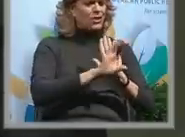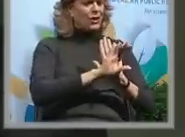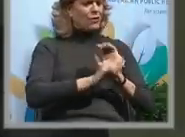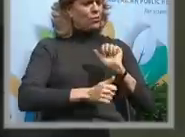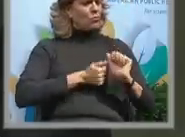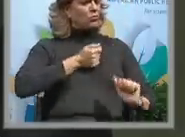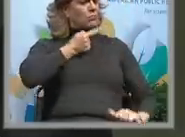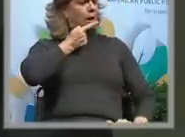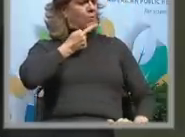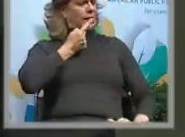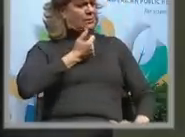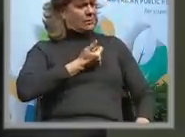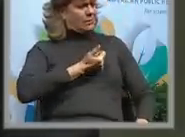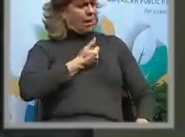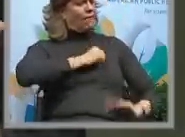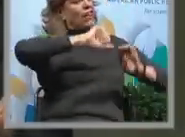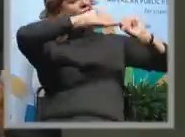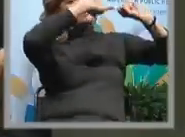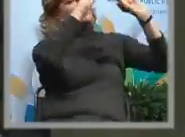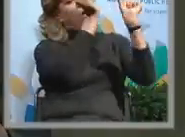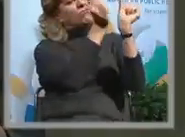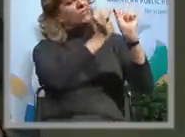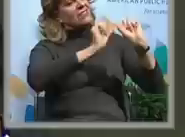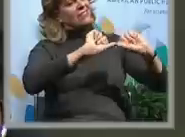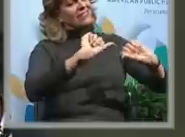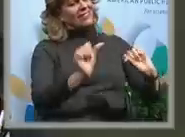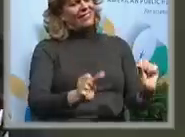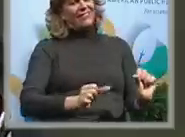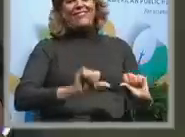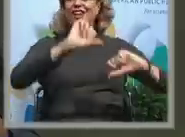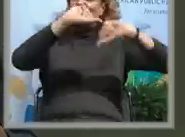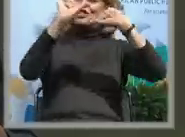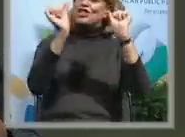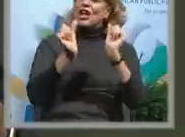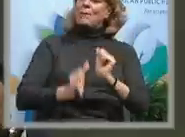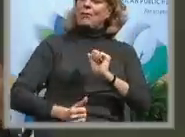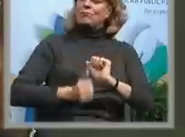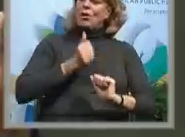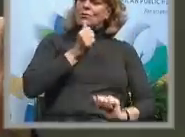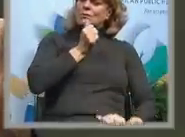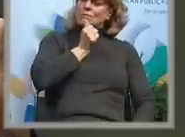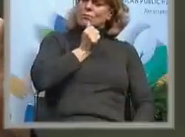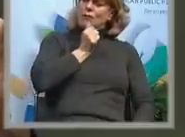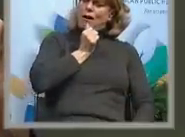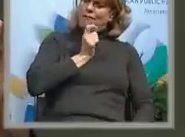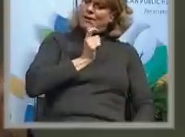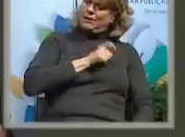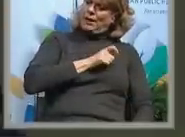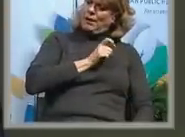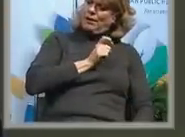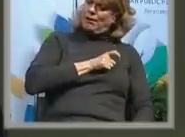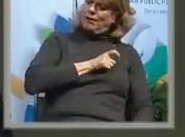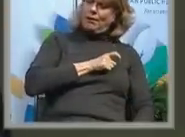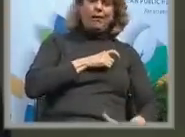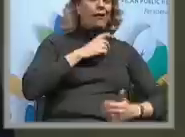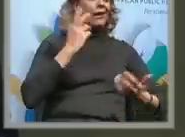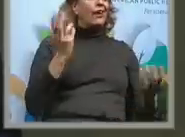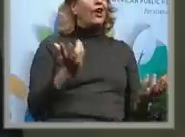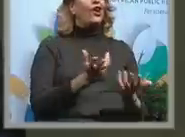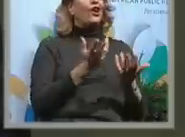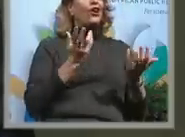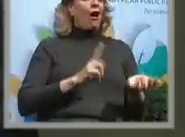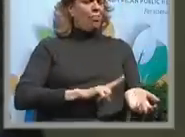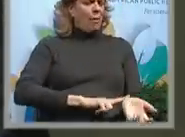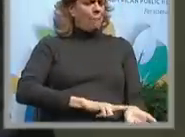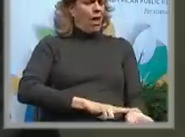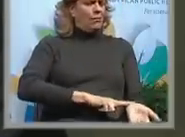self. Sculpt it into the shape of your most private need. Here on the pulse